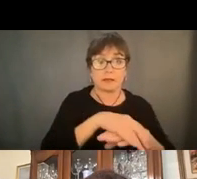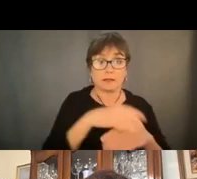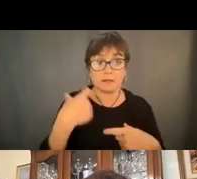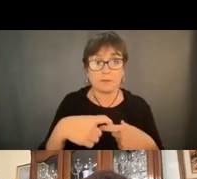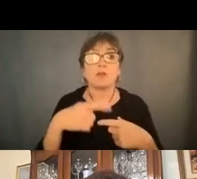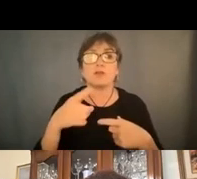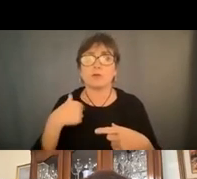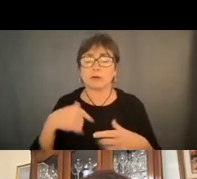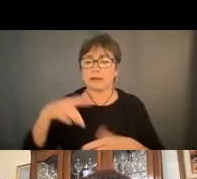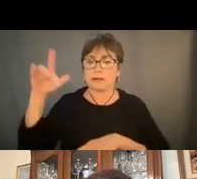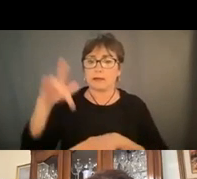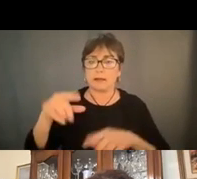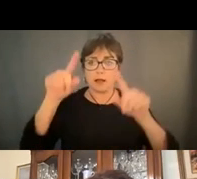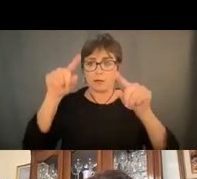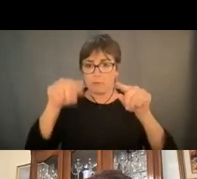says CC,